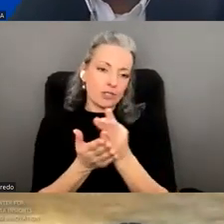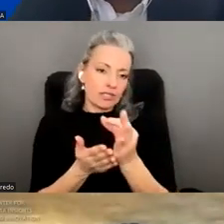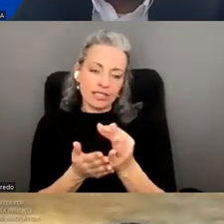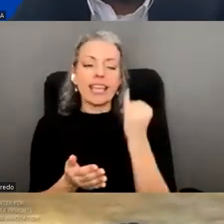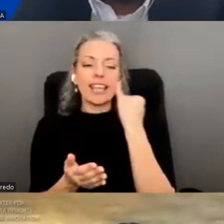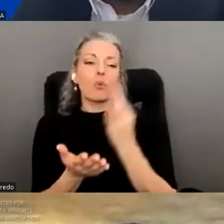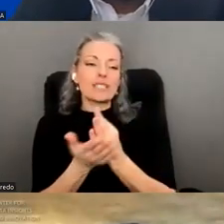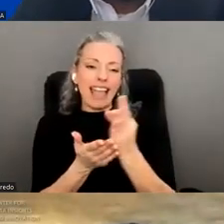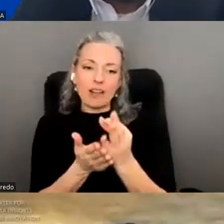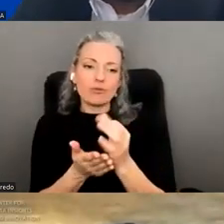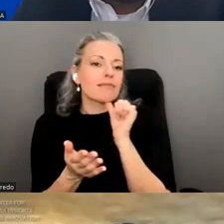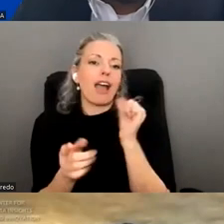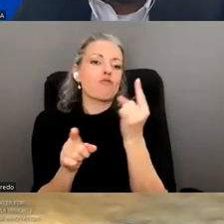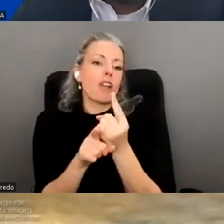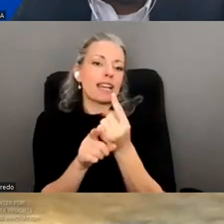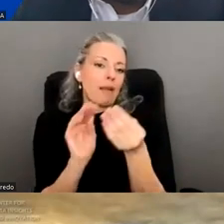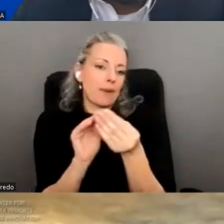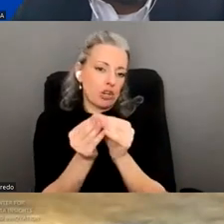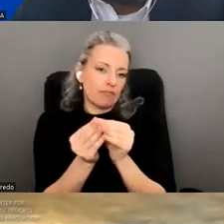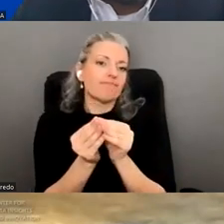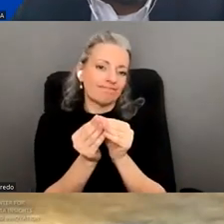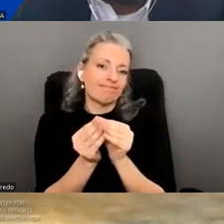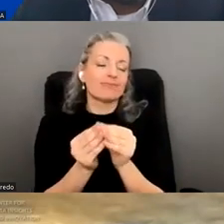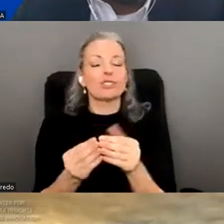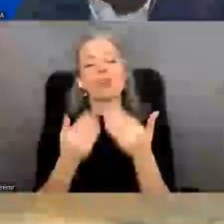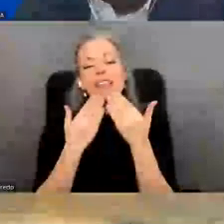So appreciate that.